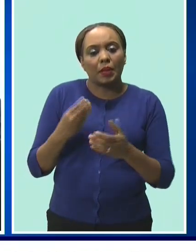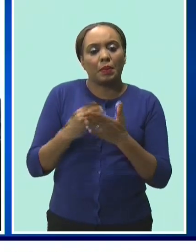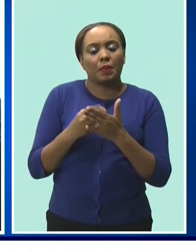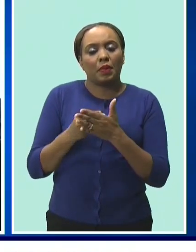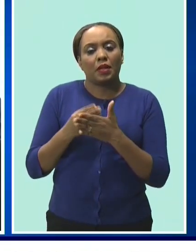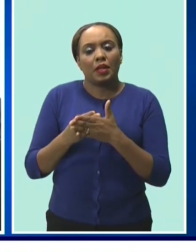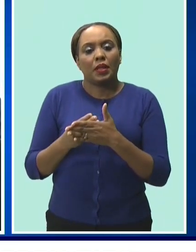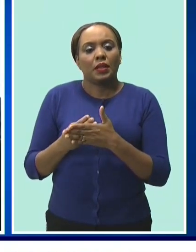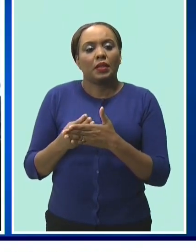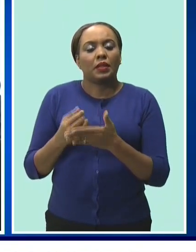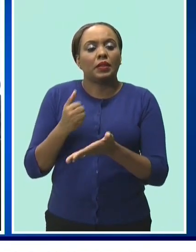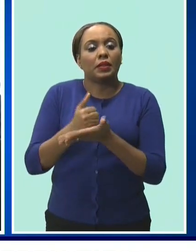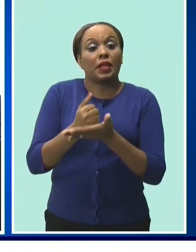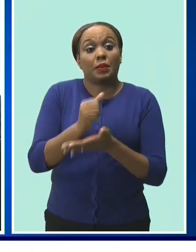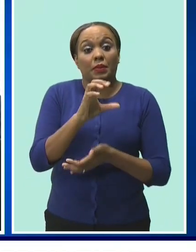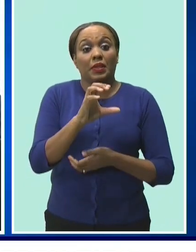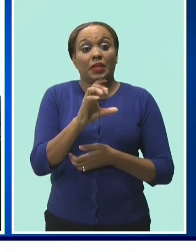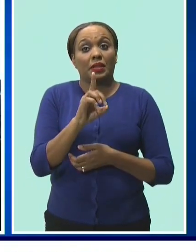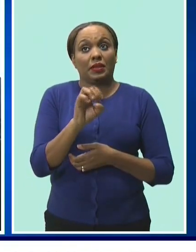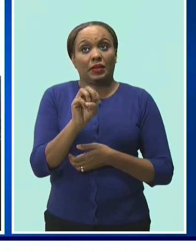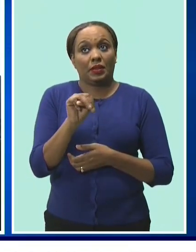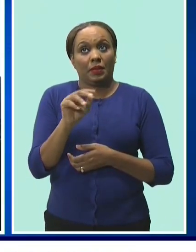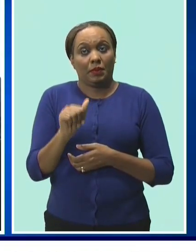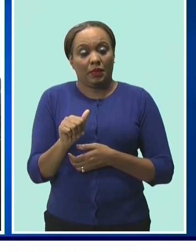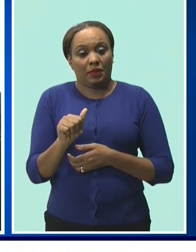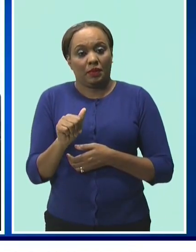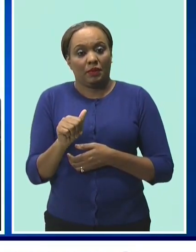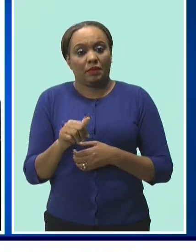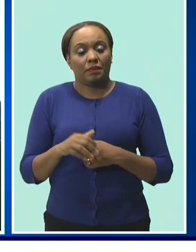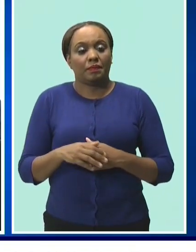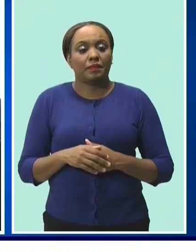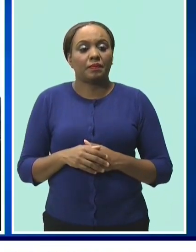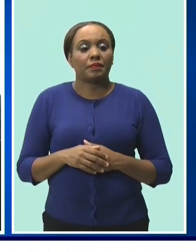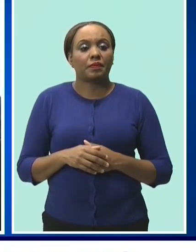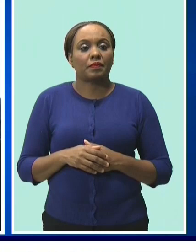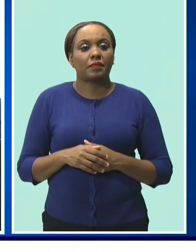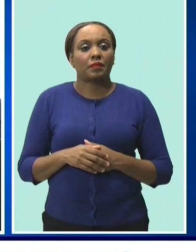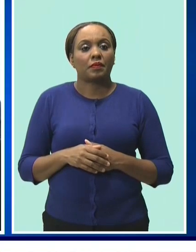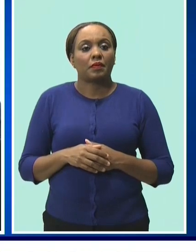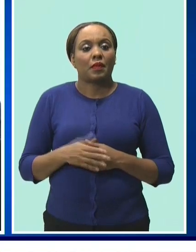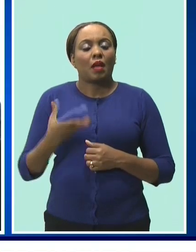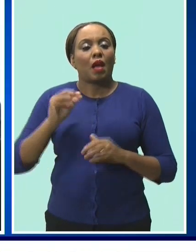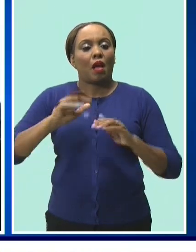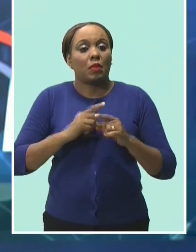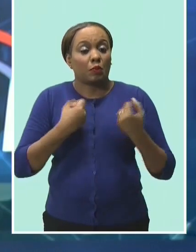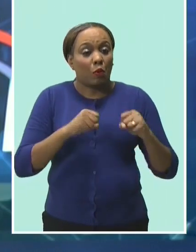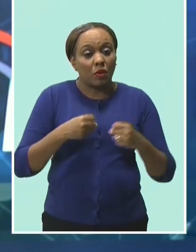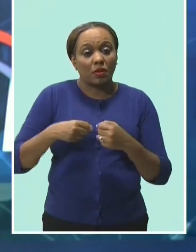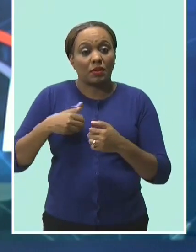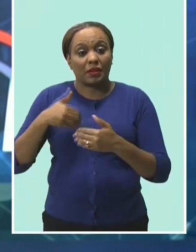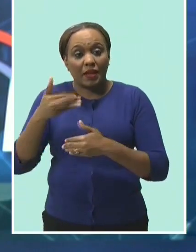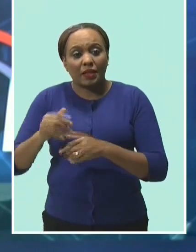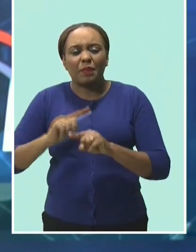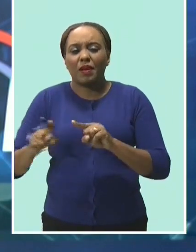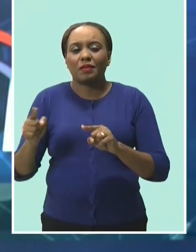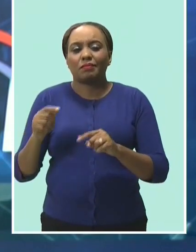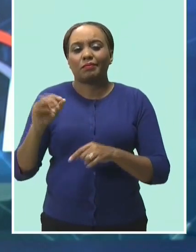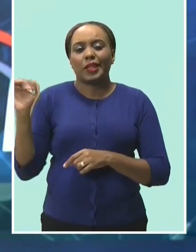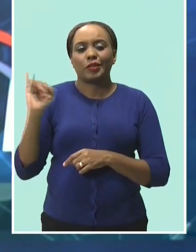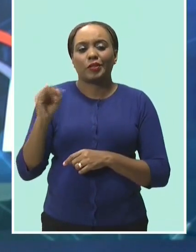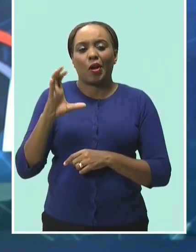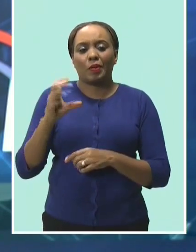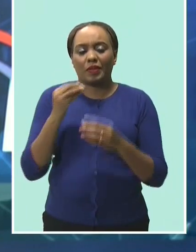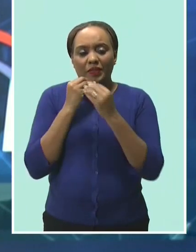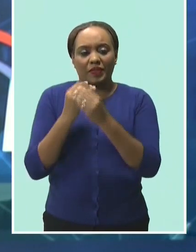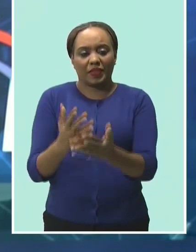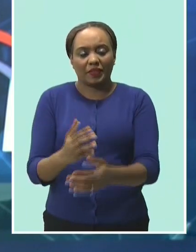unit, and that includes its entire architecture around response support. Here is that tip from